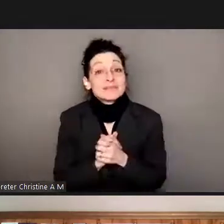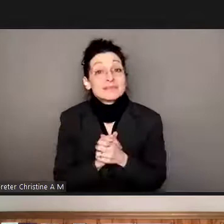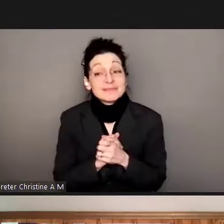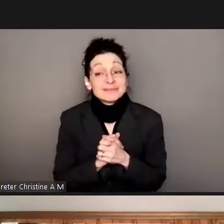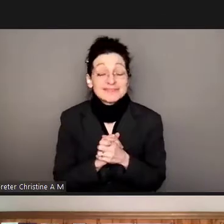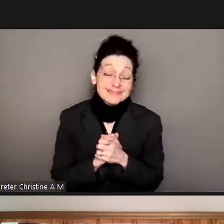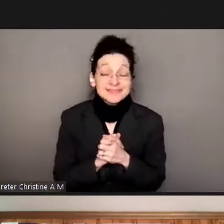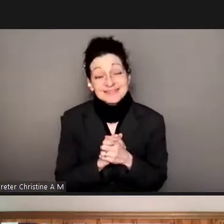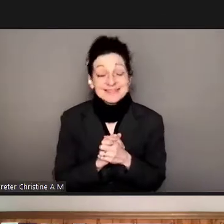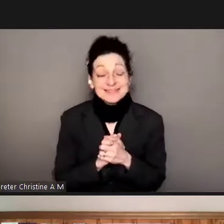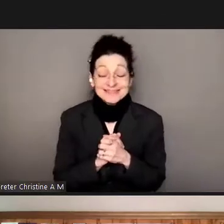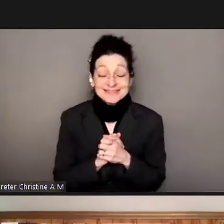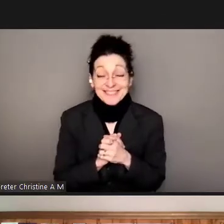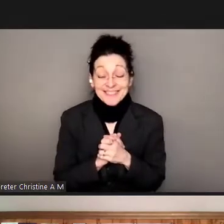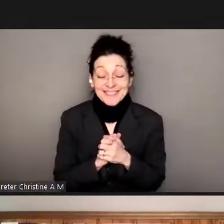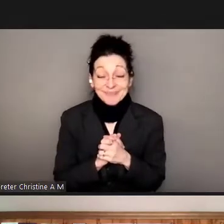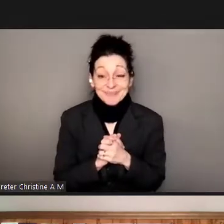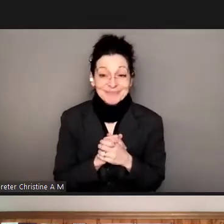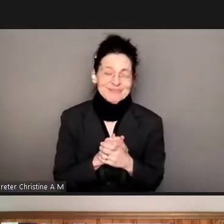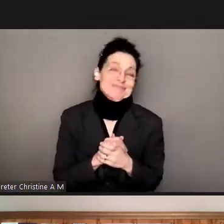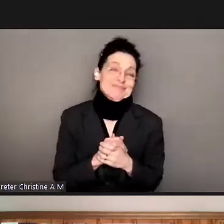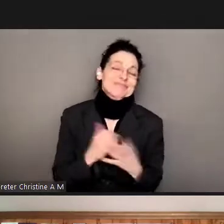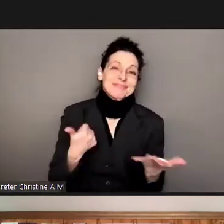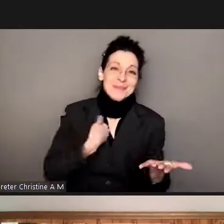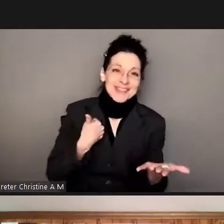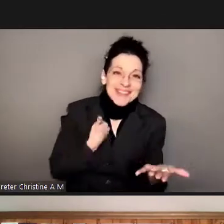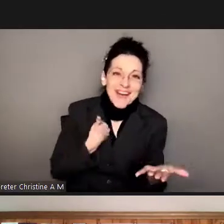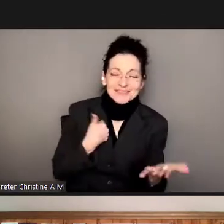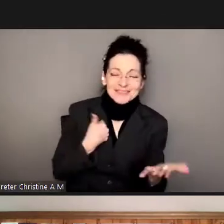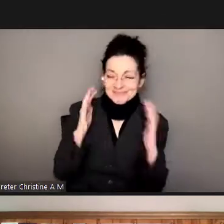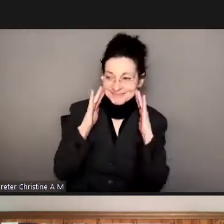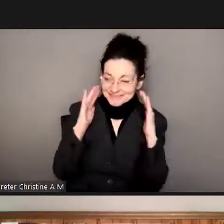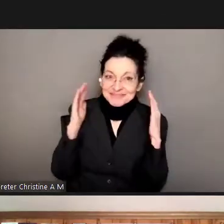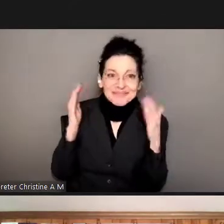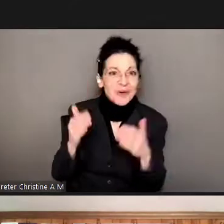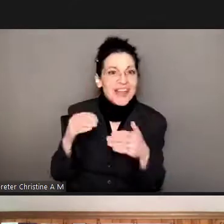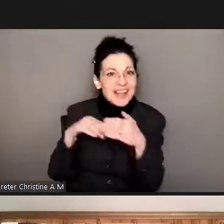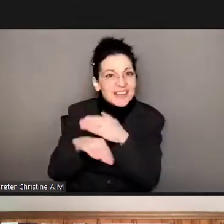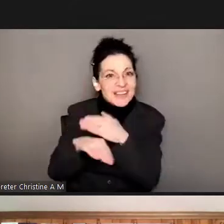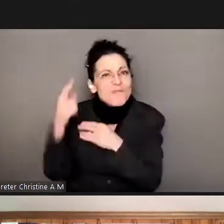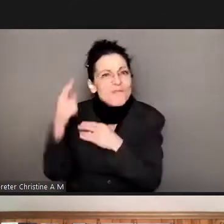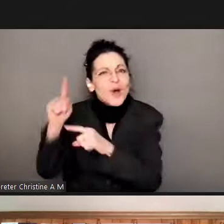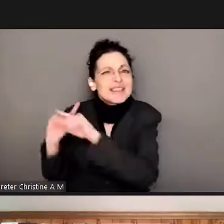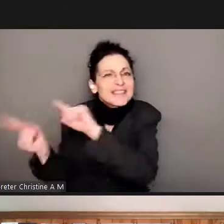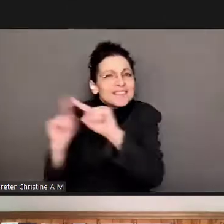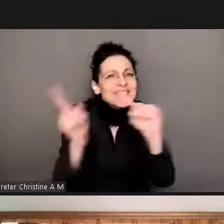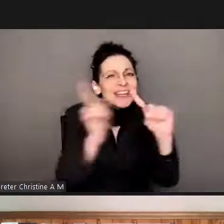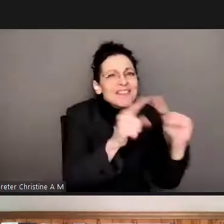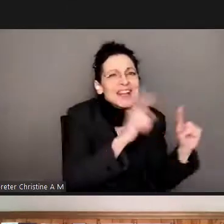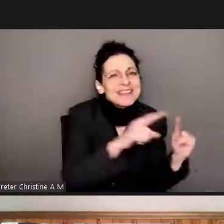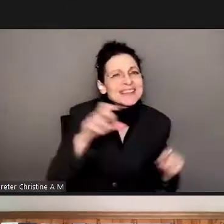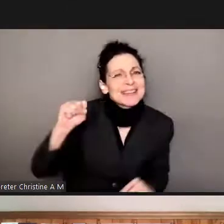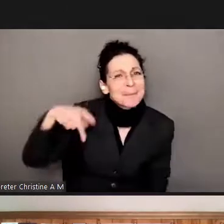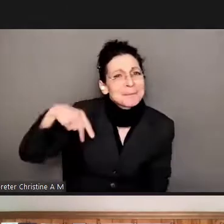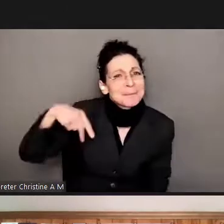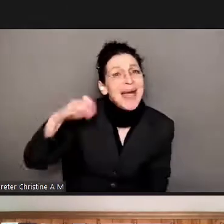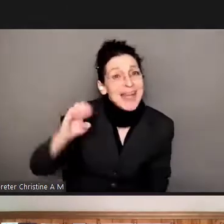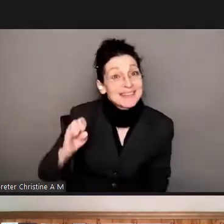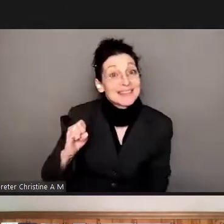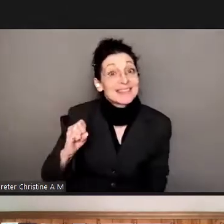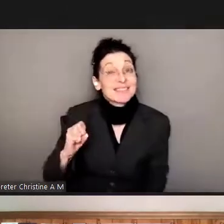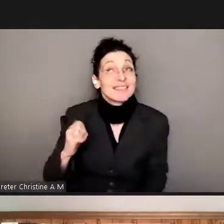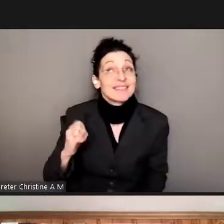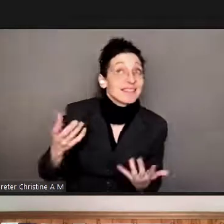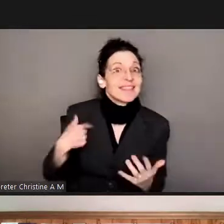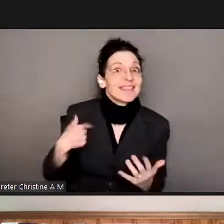as someone who specializes in the accessibility of various spaces, including video conferencing spaces, there